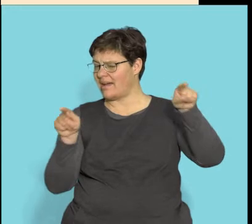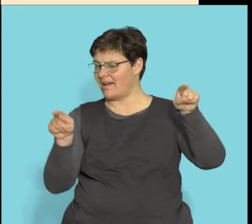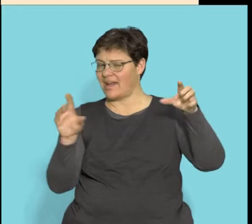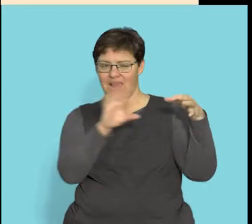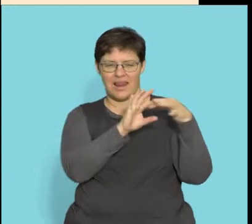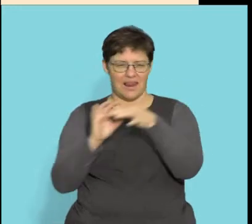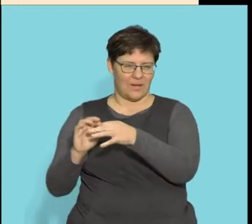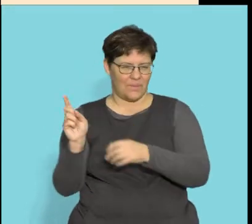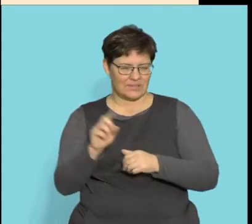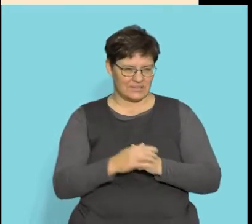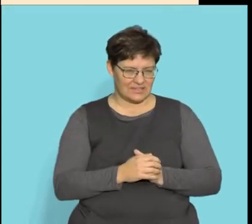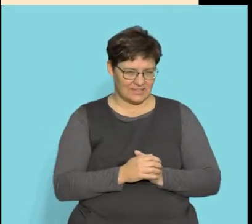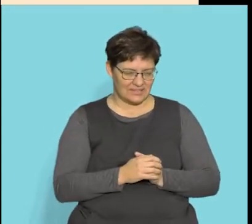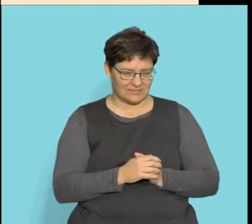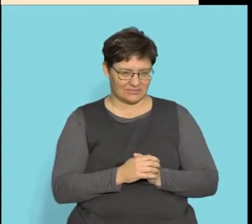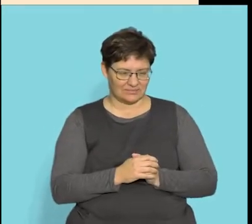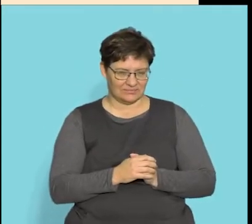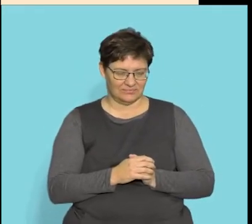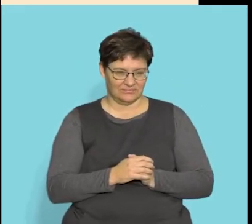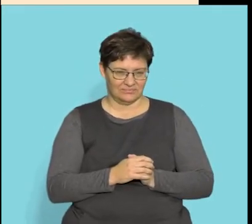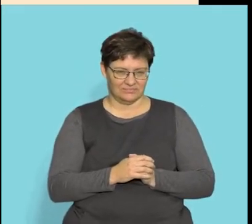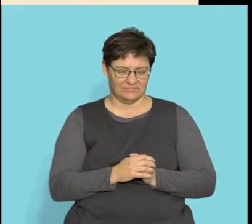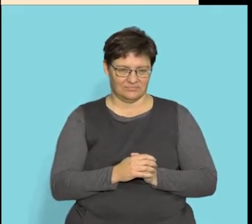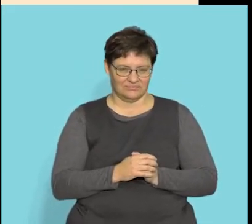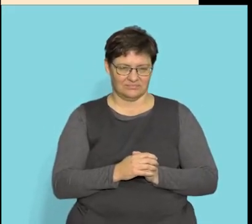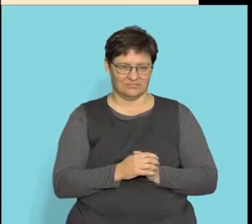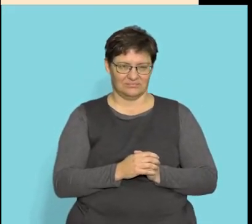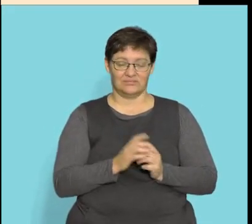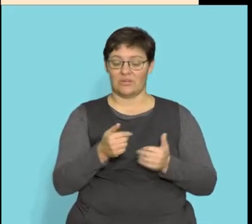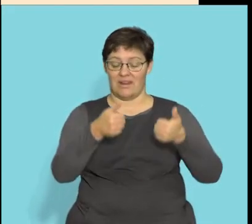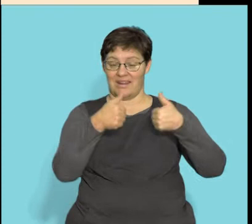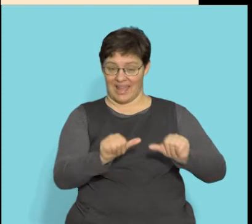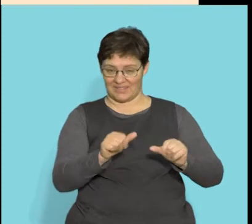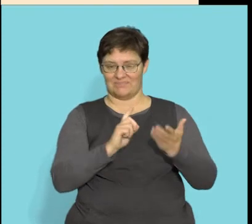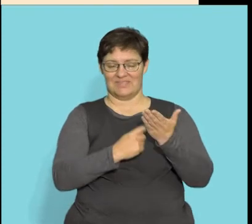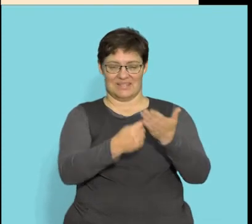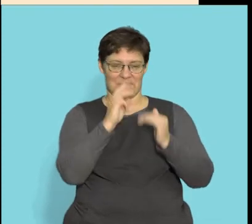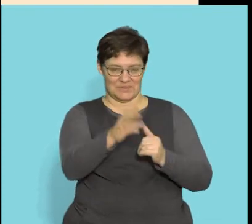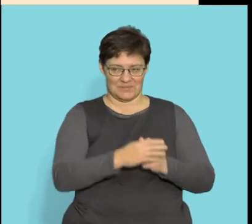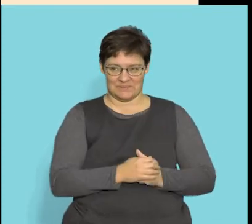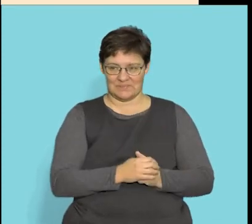the link between the scale factor and the volume question. We're going to discuss this one on the next slide.